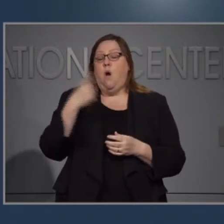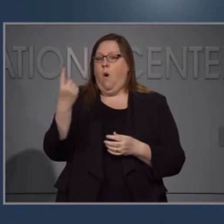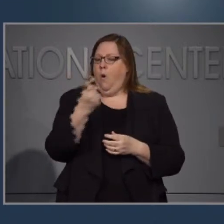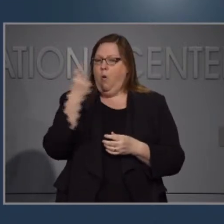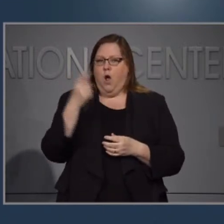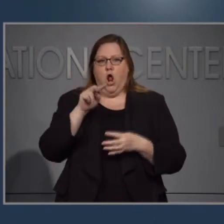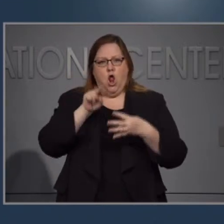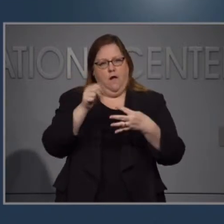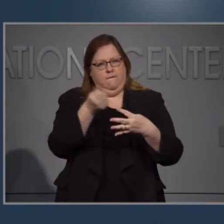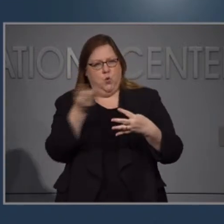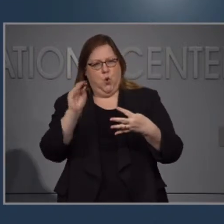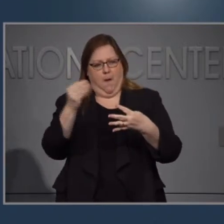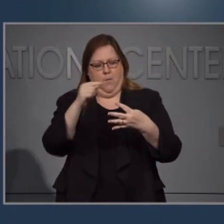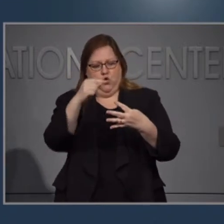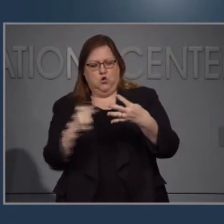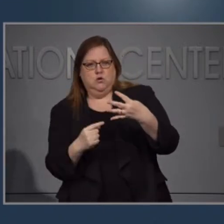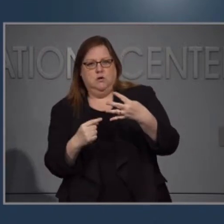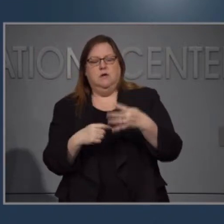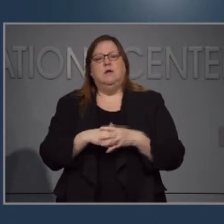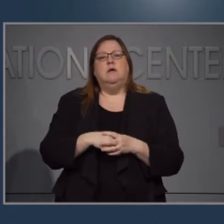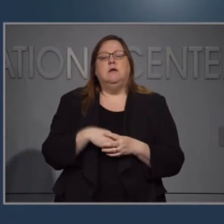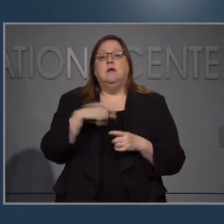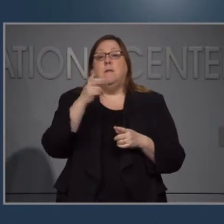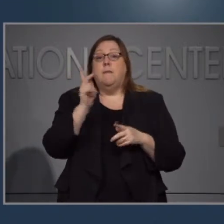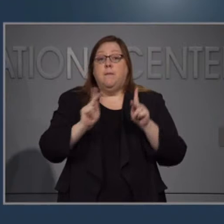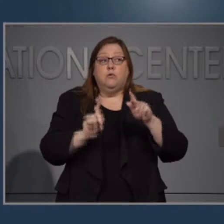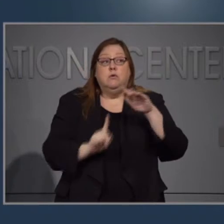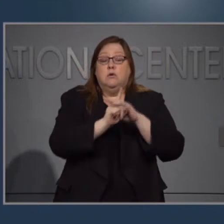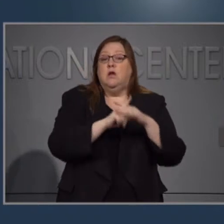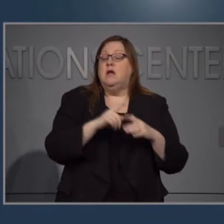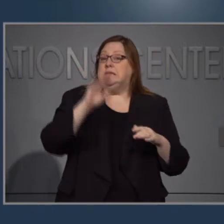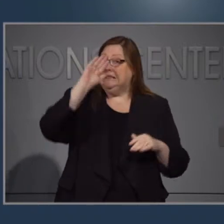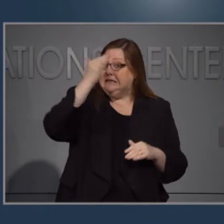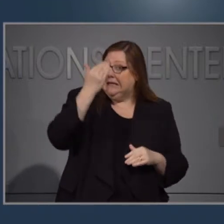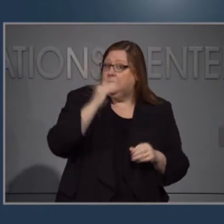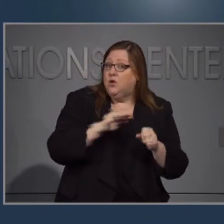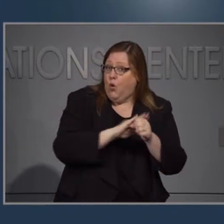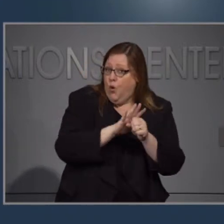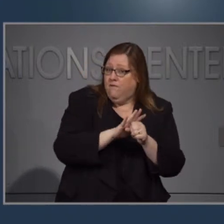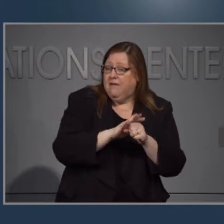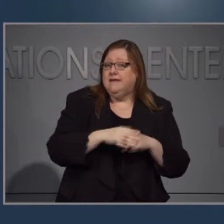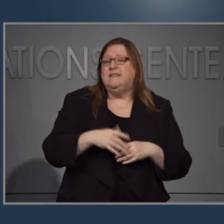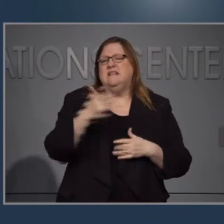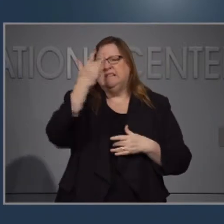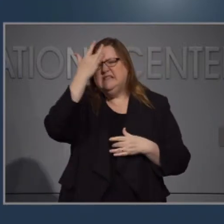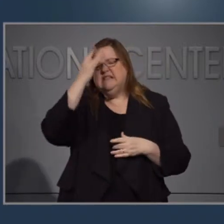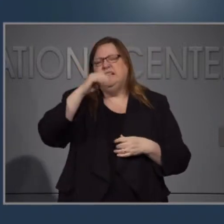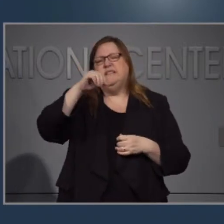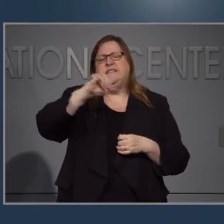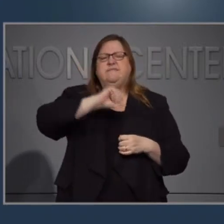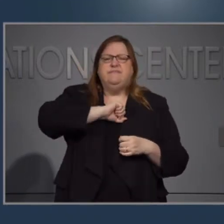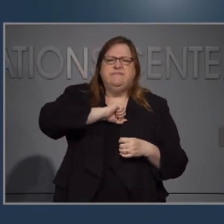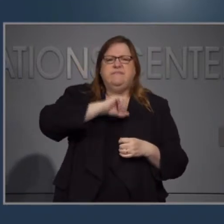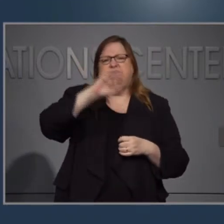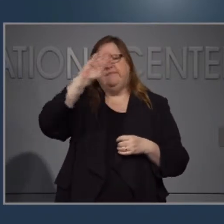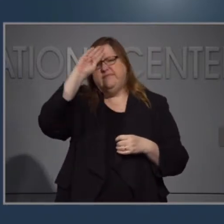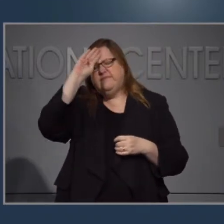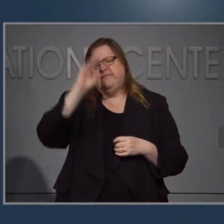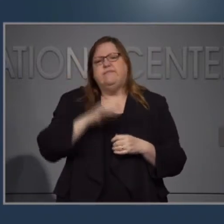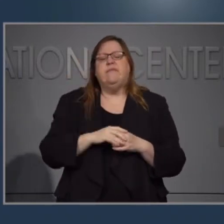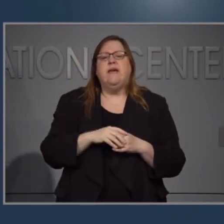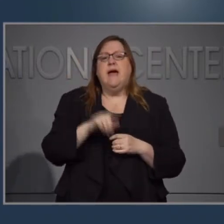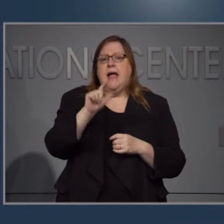at COVID-like syndromic cases, lab-confirmed cases, positive tests as a percentage of total tests, and